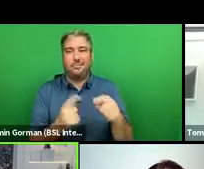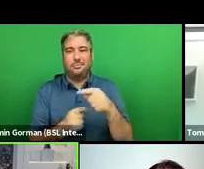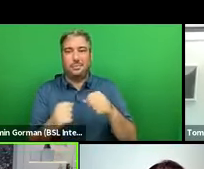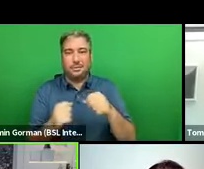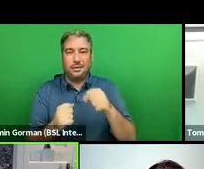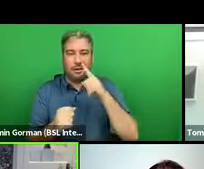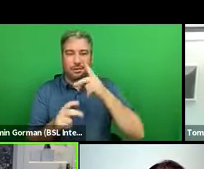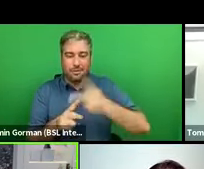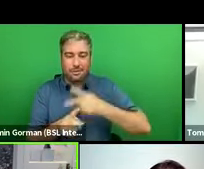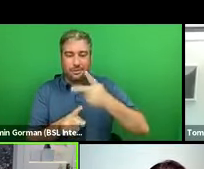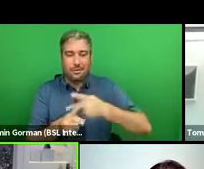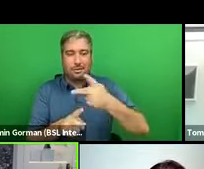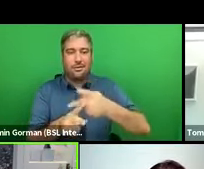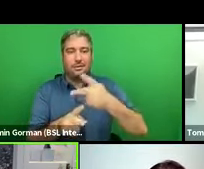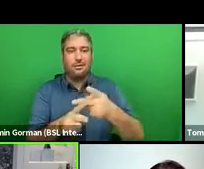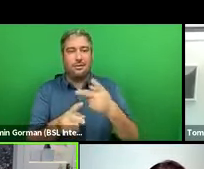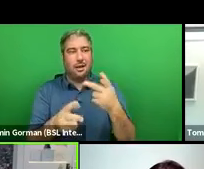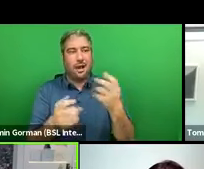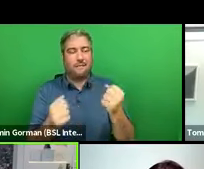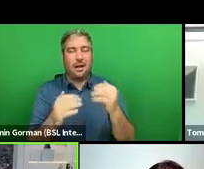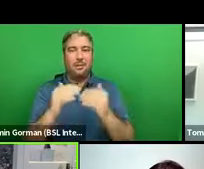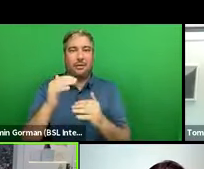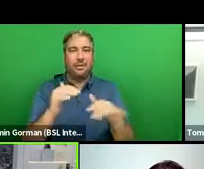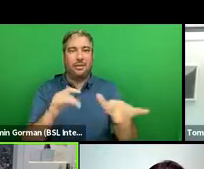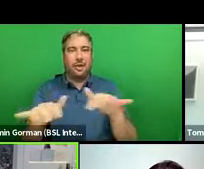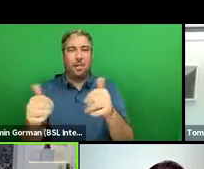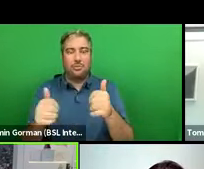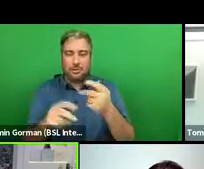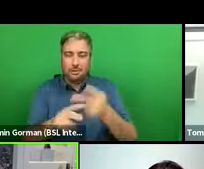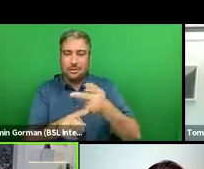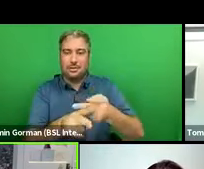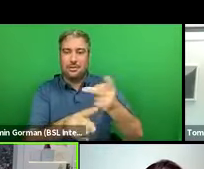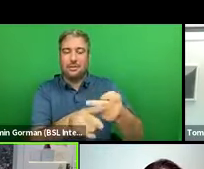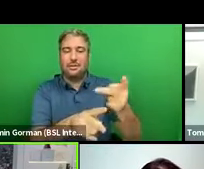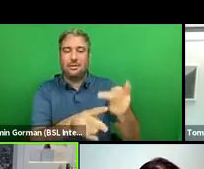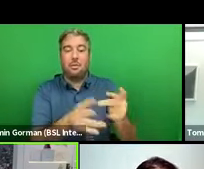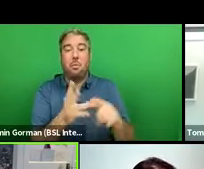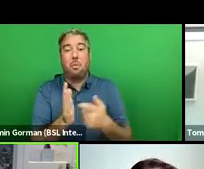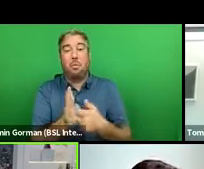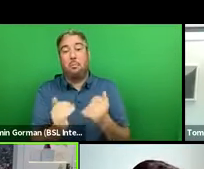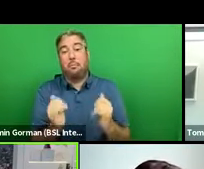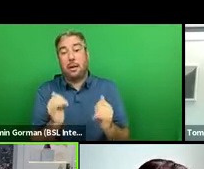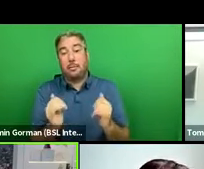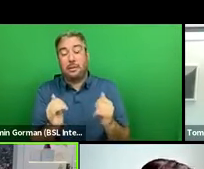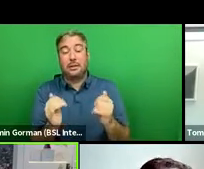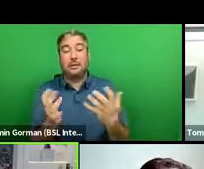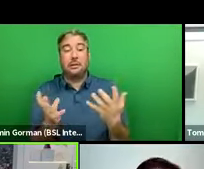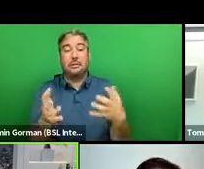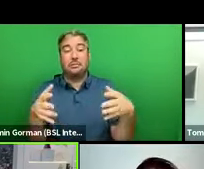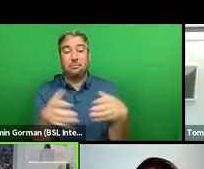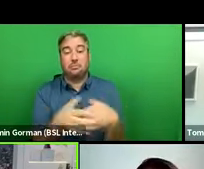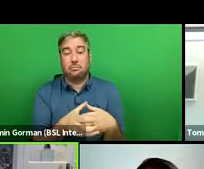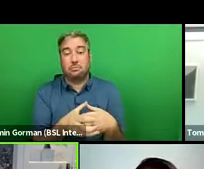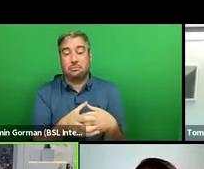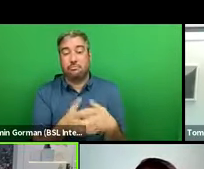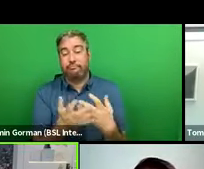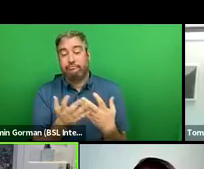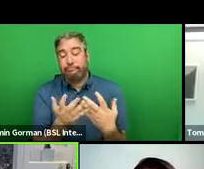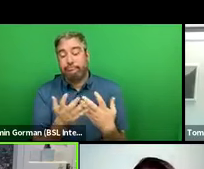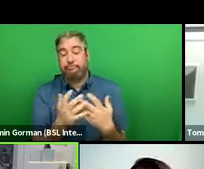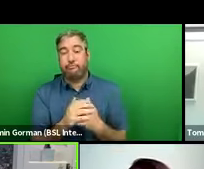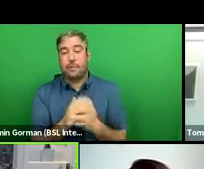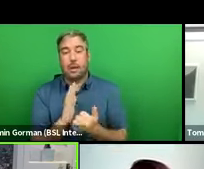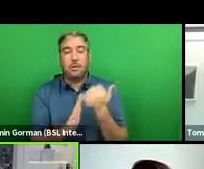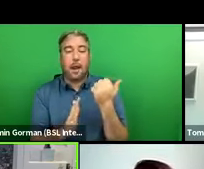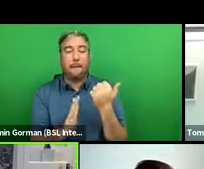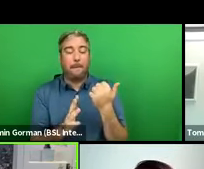reduce them. Or the outcomes are just going to depend on, you know, what institutions or exist or what policymakers in those institutions are really